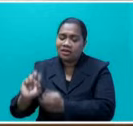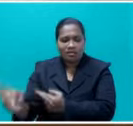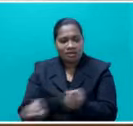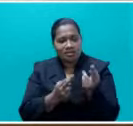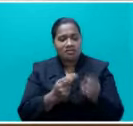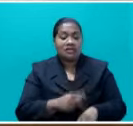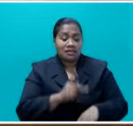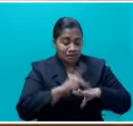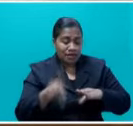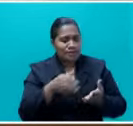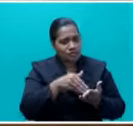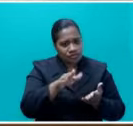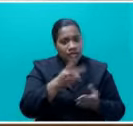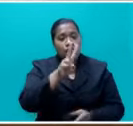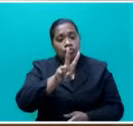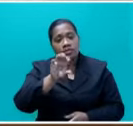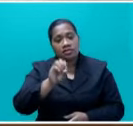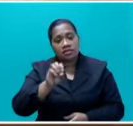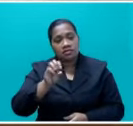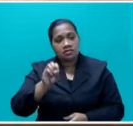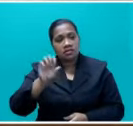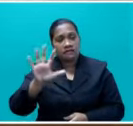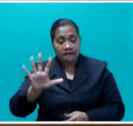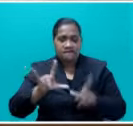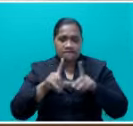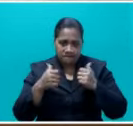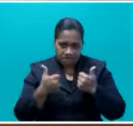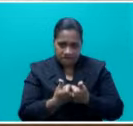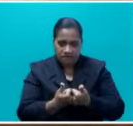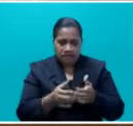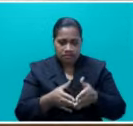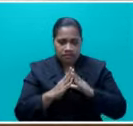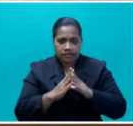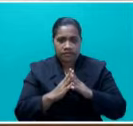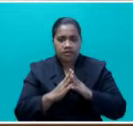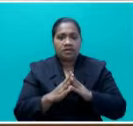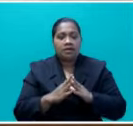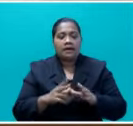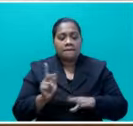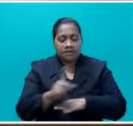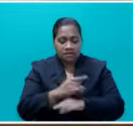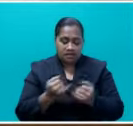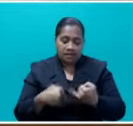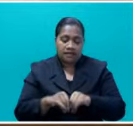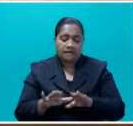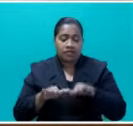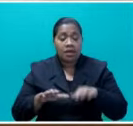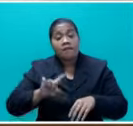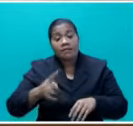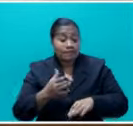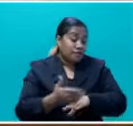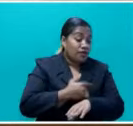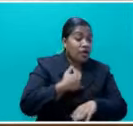Parliament ratifies the 2005 agreement establishing the Pacific Islands Forum. But before I sit down, before I take my seat, Mr. Speaker,